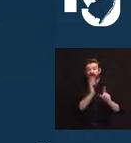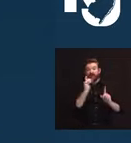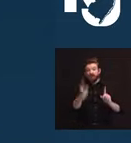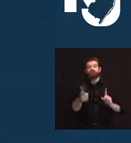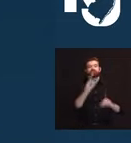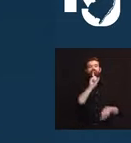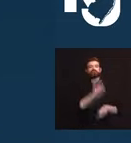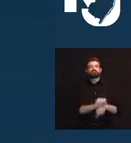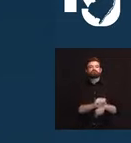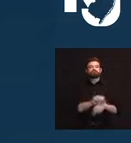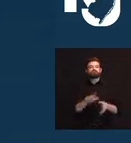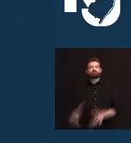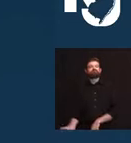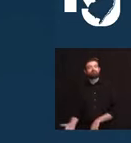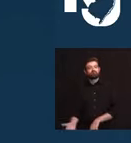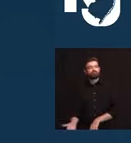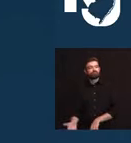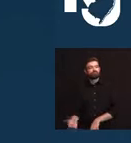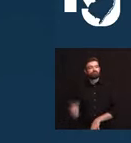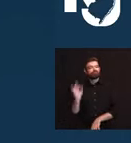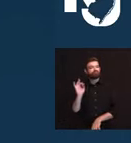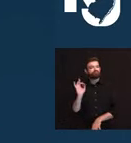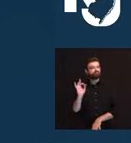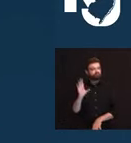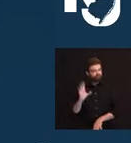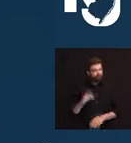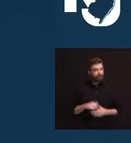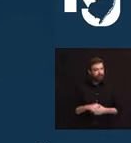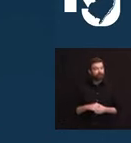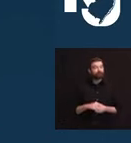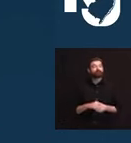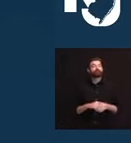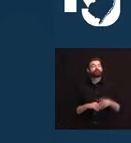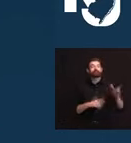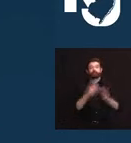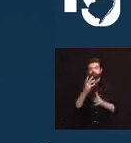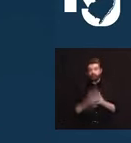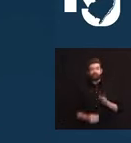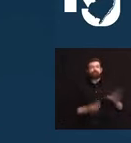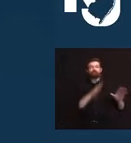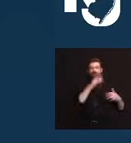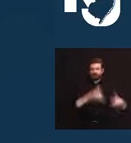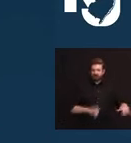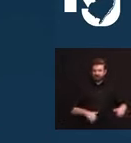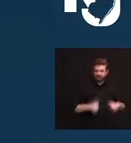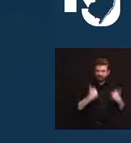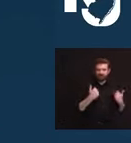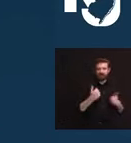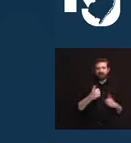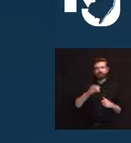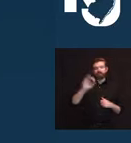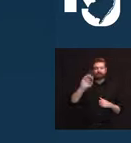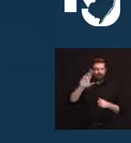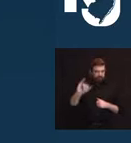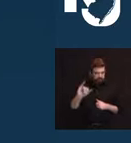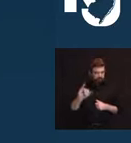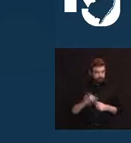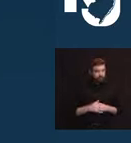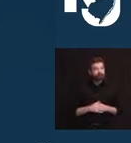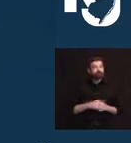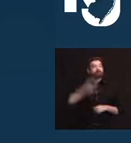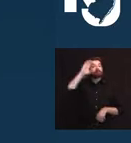Obina leaves behind his mother, Jerry, with whom I had the great honor of speaking yesterday, as well as a son, Matthew. Jerry eulogized her